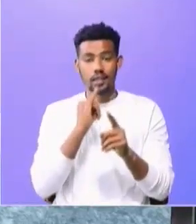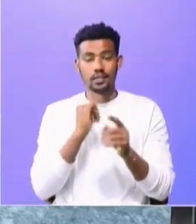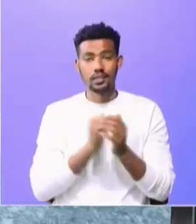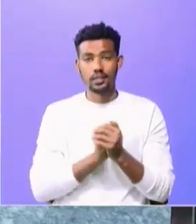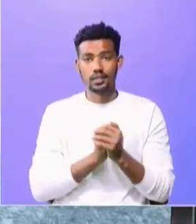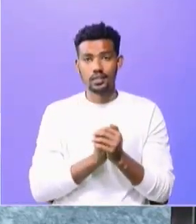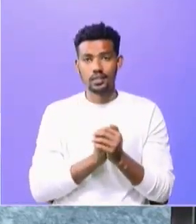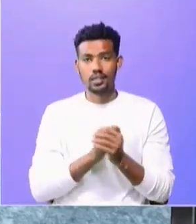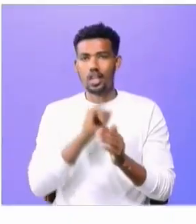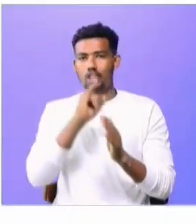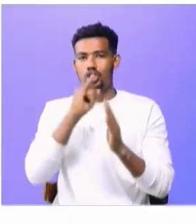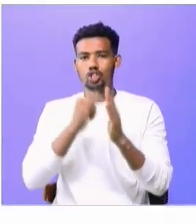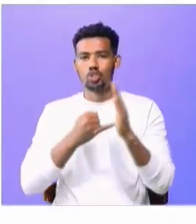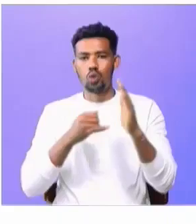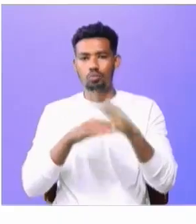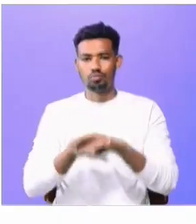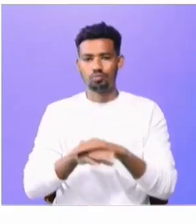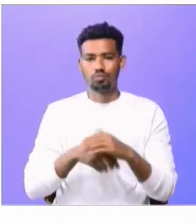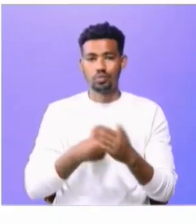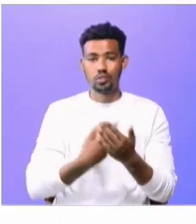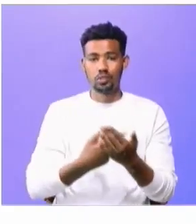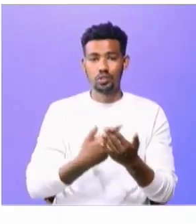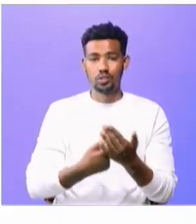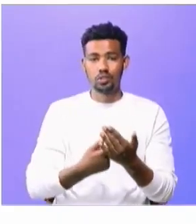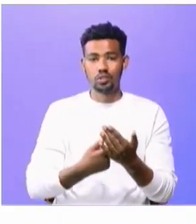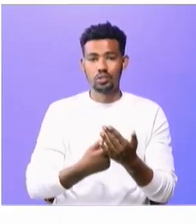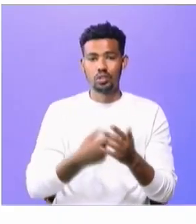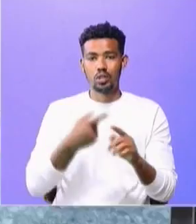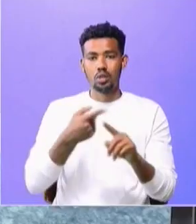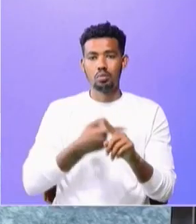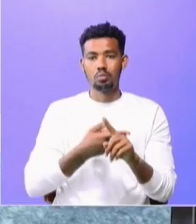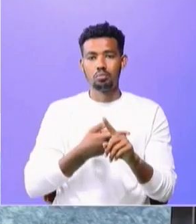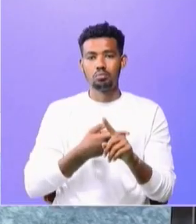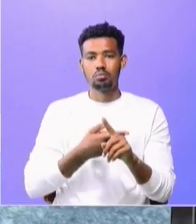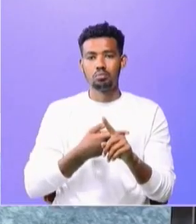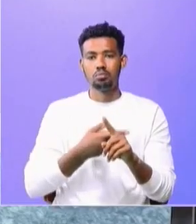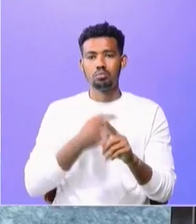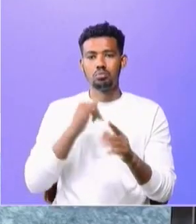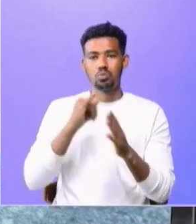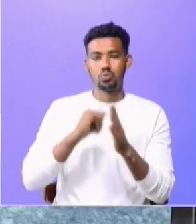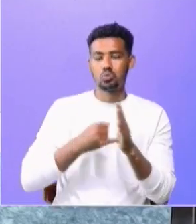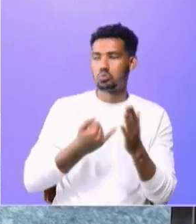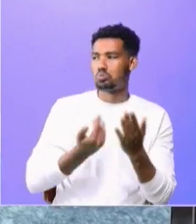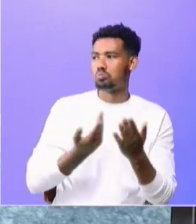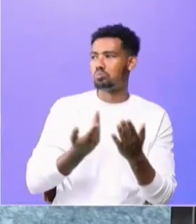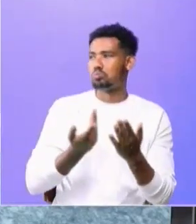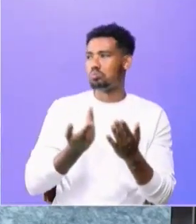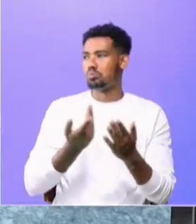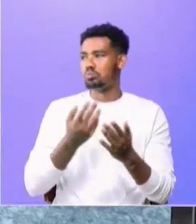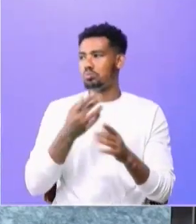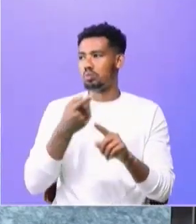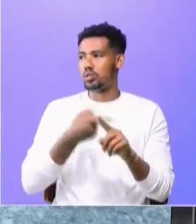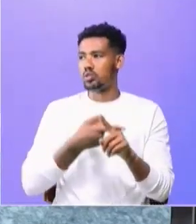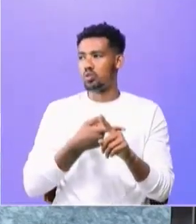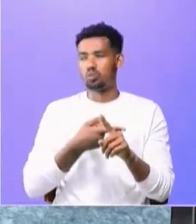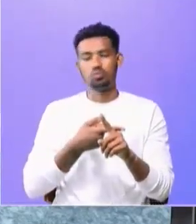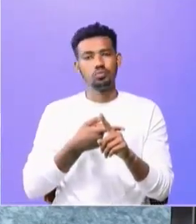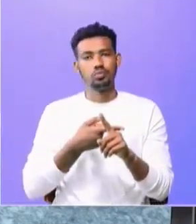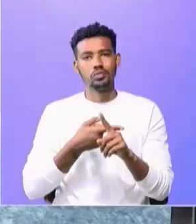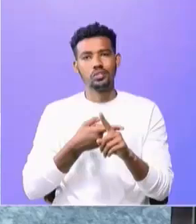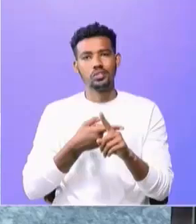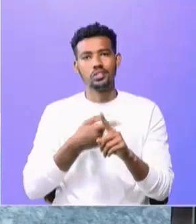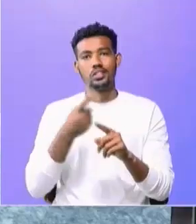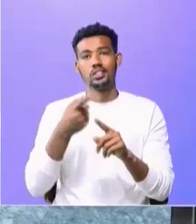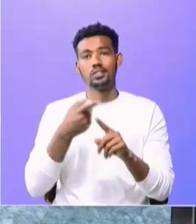in, because here is months of in June, because there is months of the year June. Let us